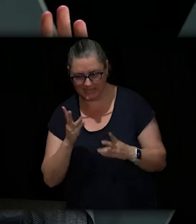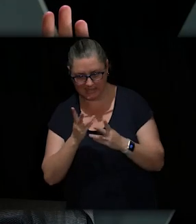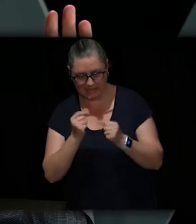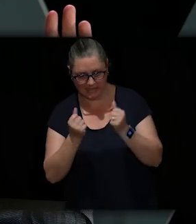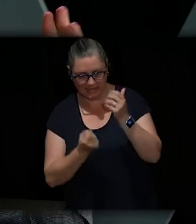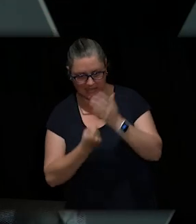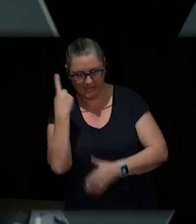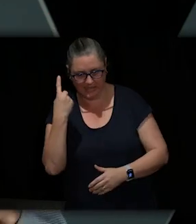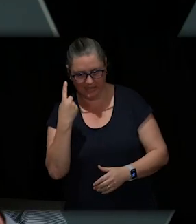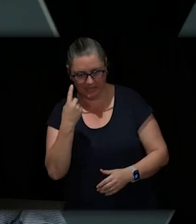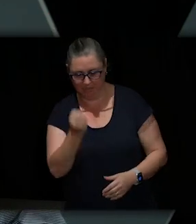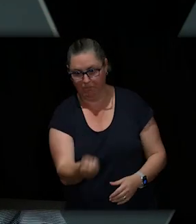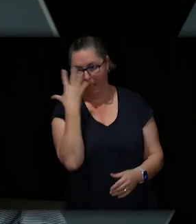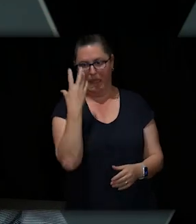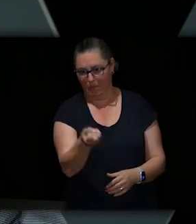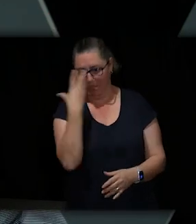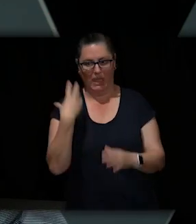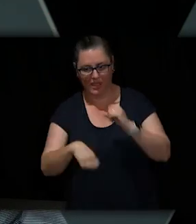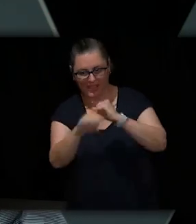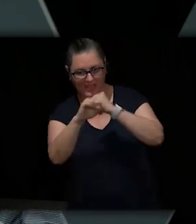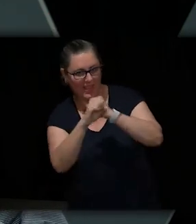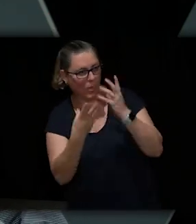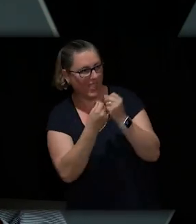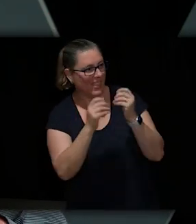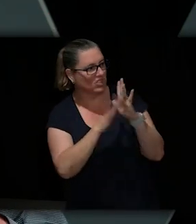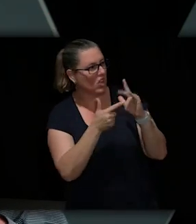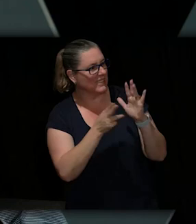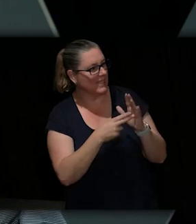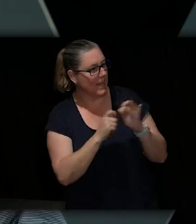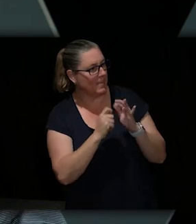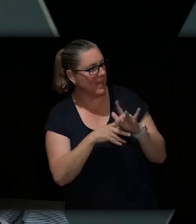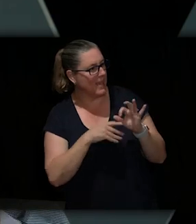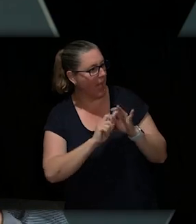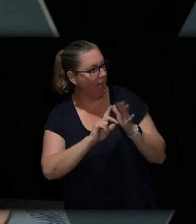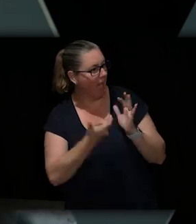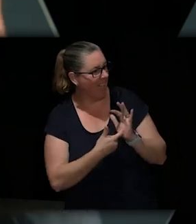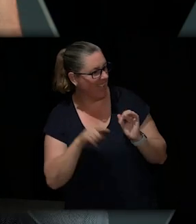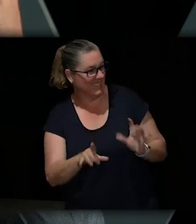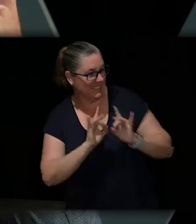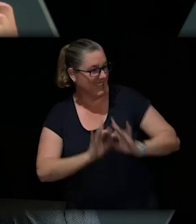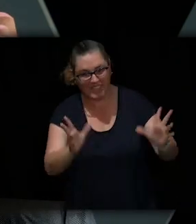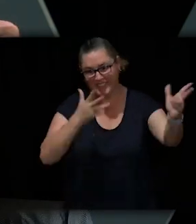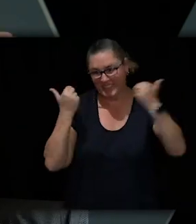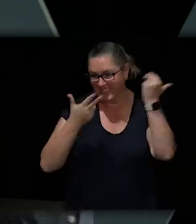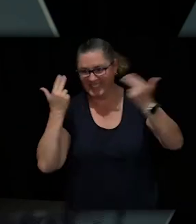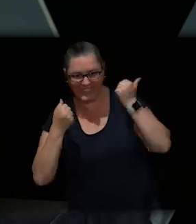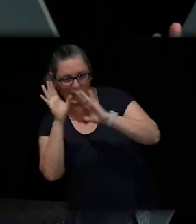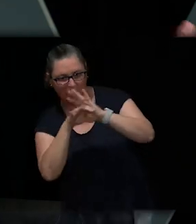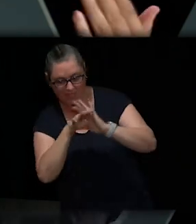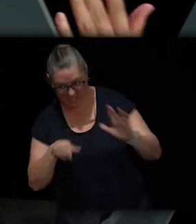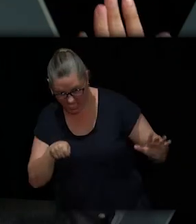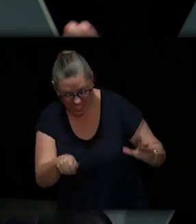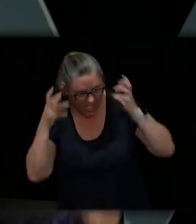blaring advertisement with Justin Bieber came on my computer. And he started singing on my computer, and I didn't have headphones in. And then he was